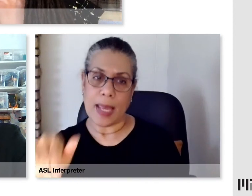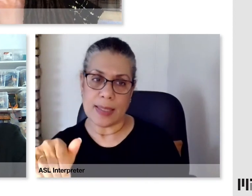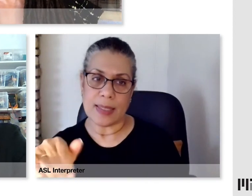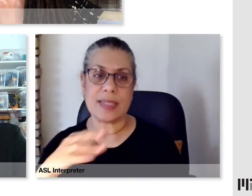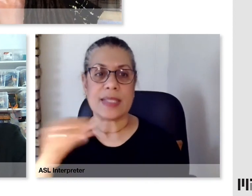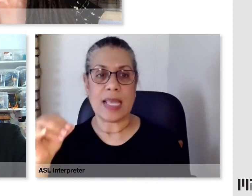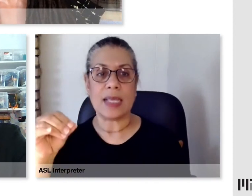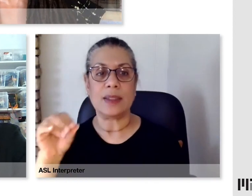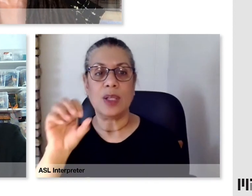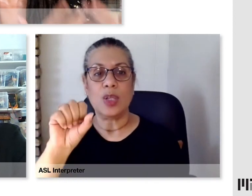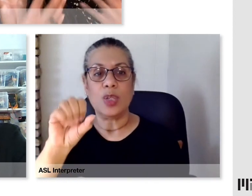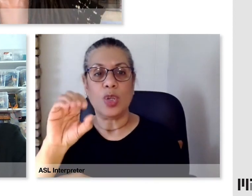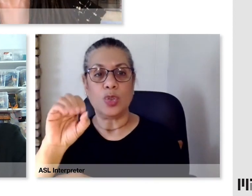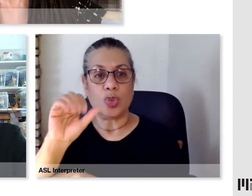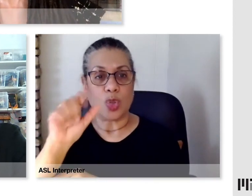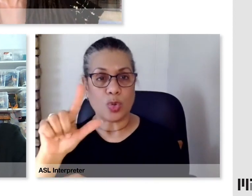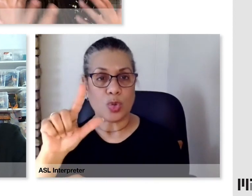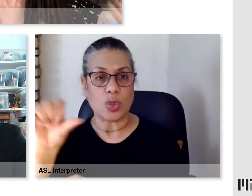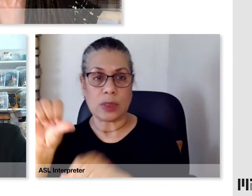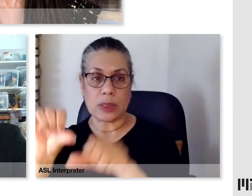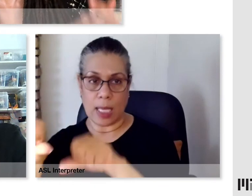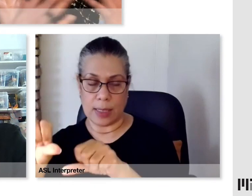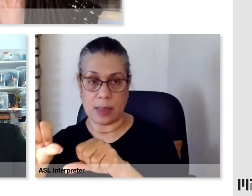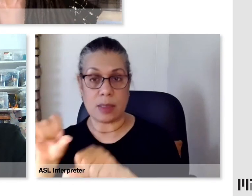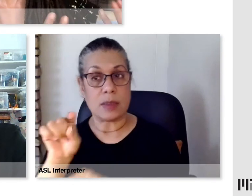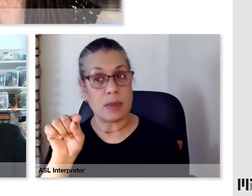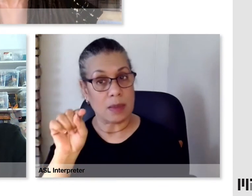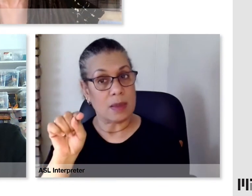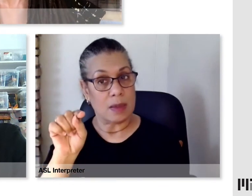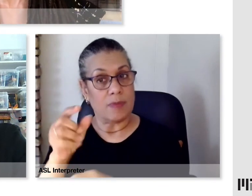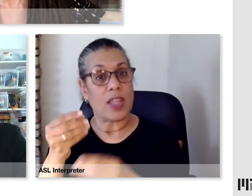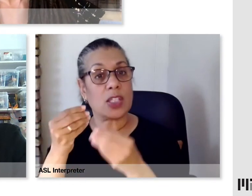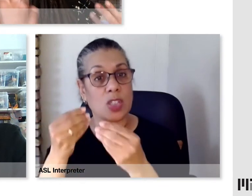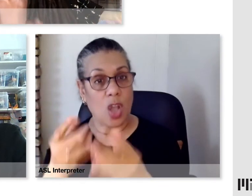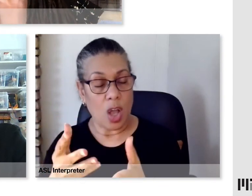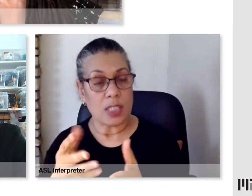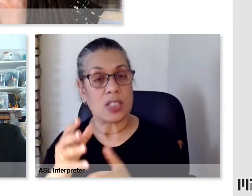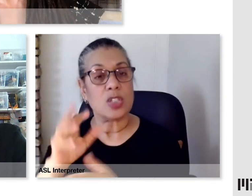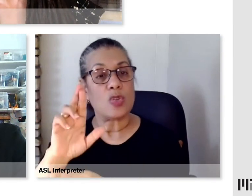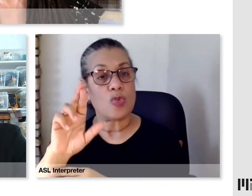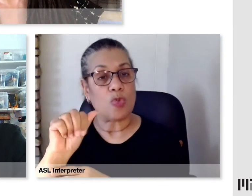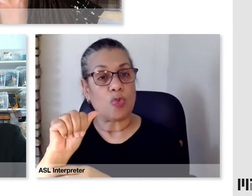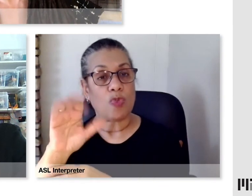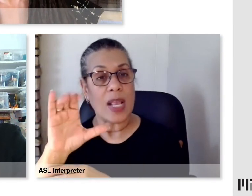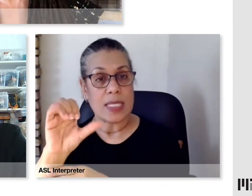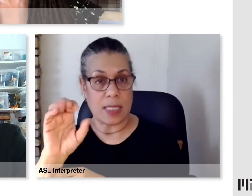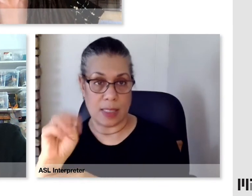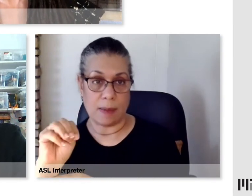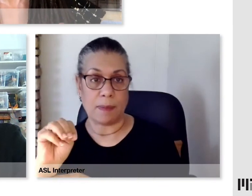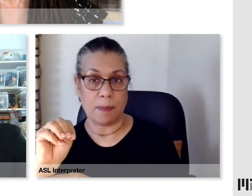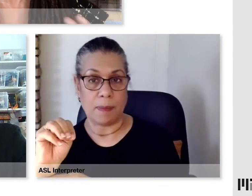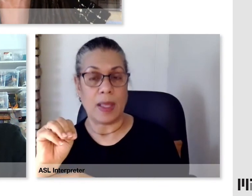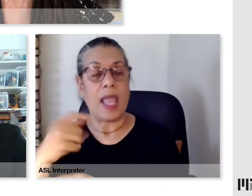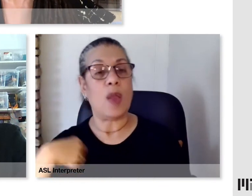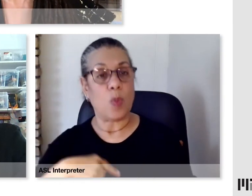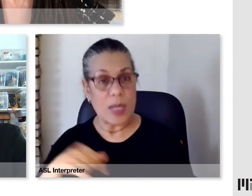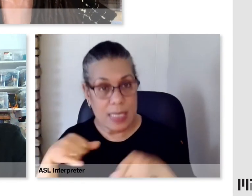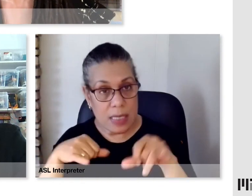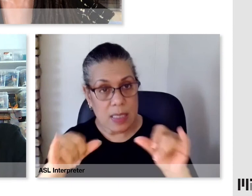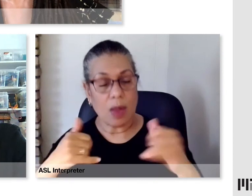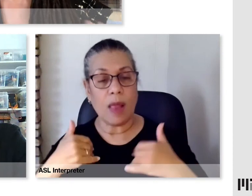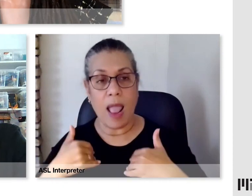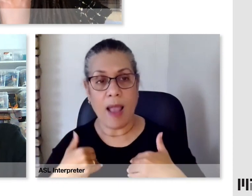that have been some of the major producers of this racist architecture that we still inhabit. And so no field